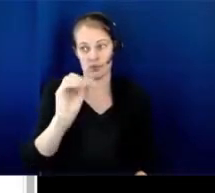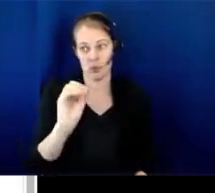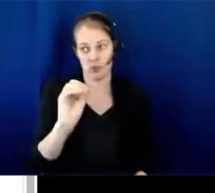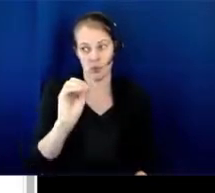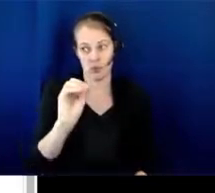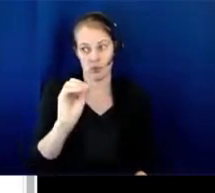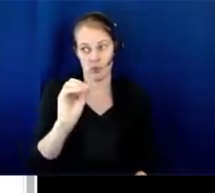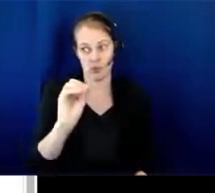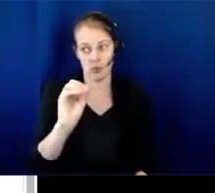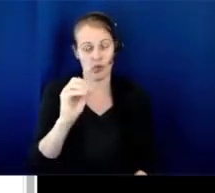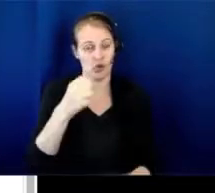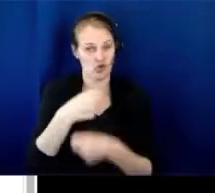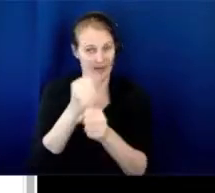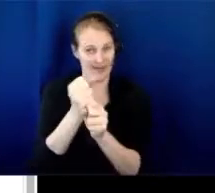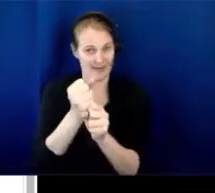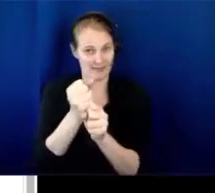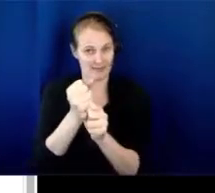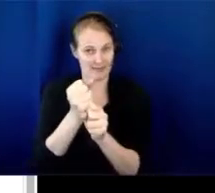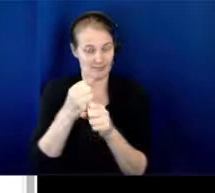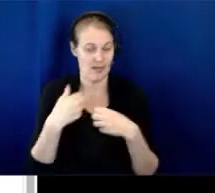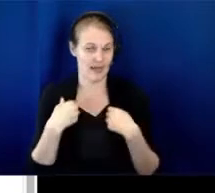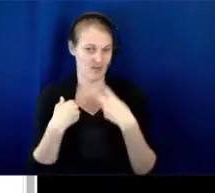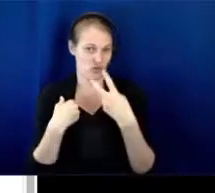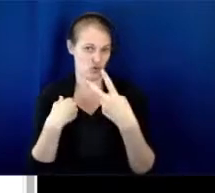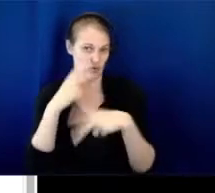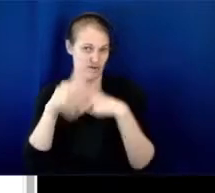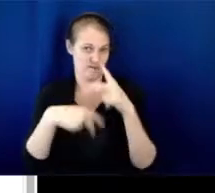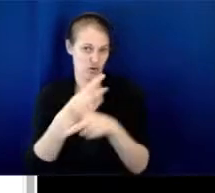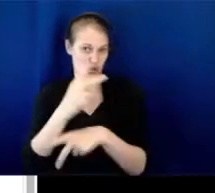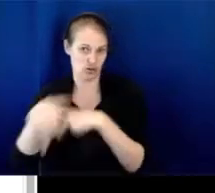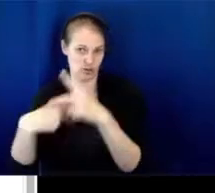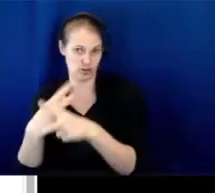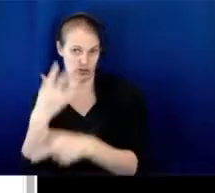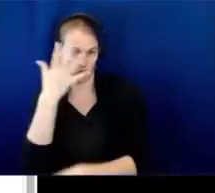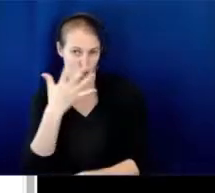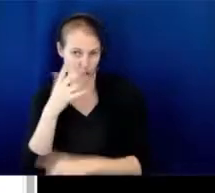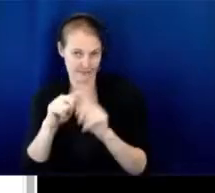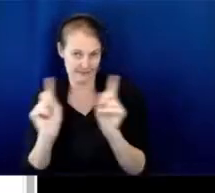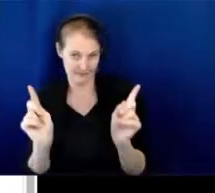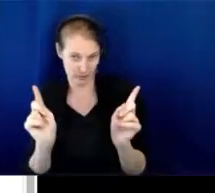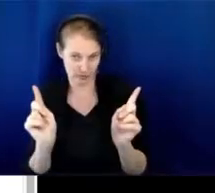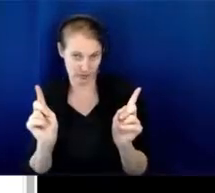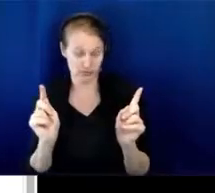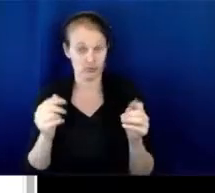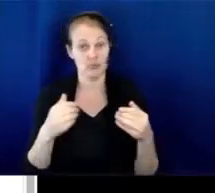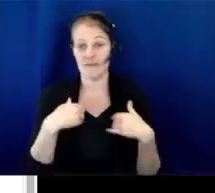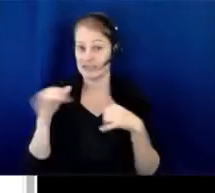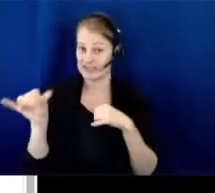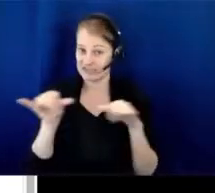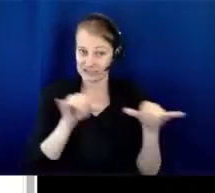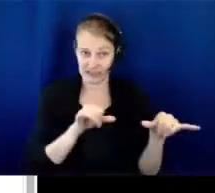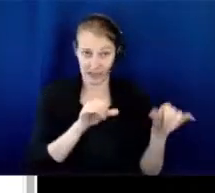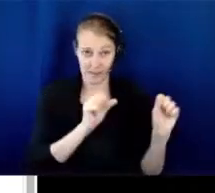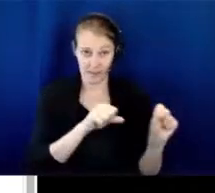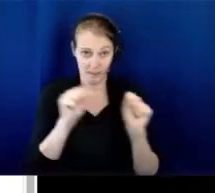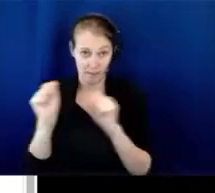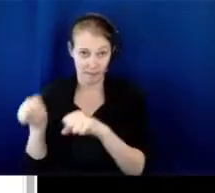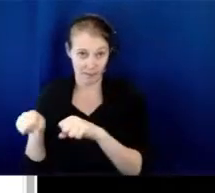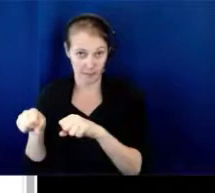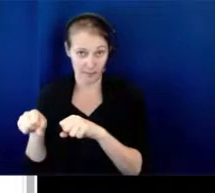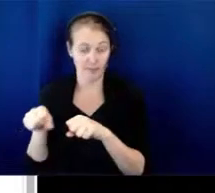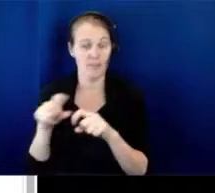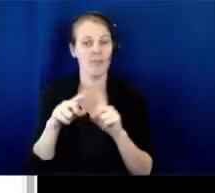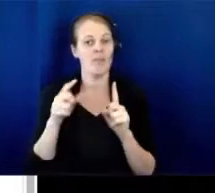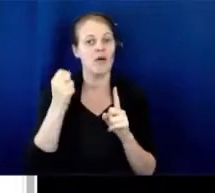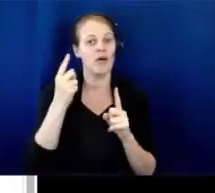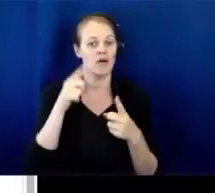know that there is actually two versions of Panopto, and they do look different. They have the same capabilities, but there's a version